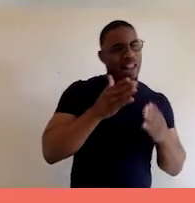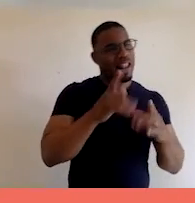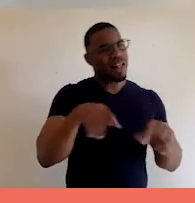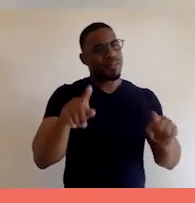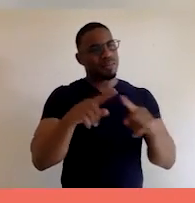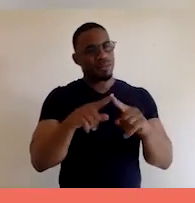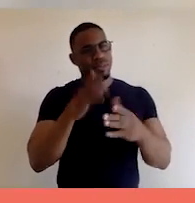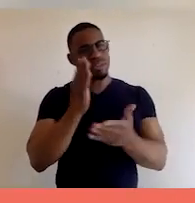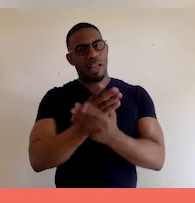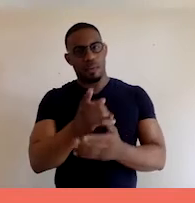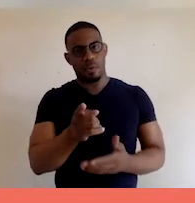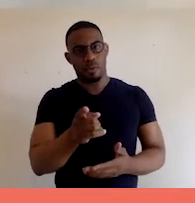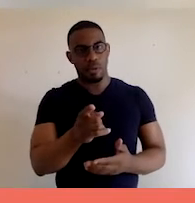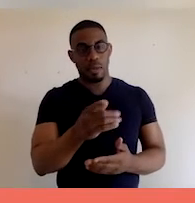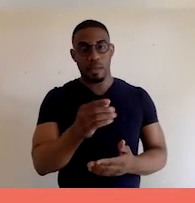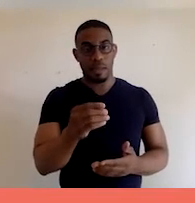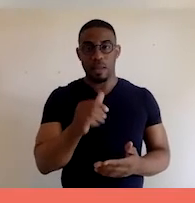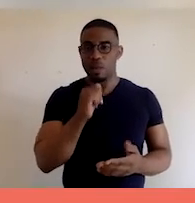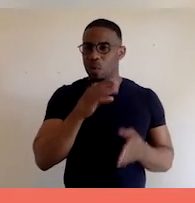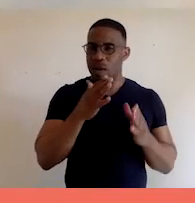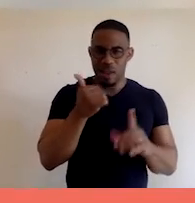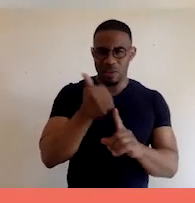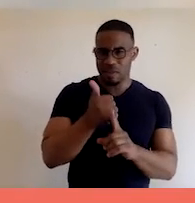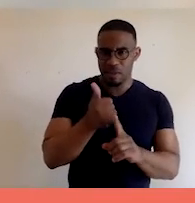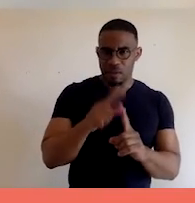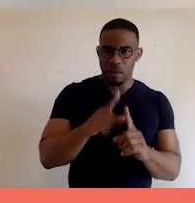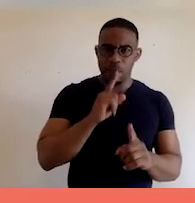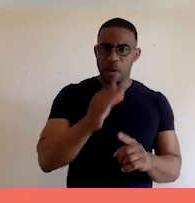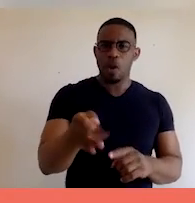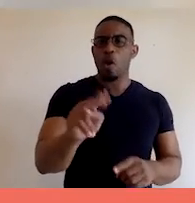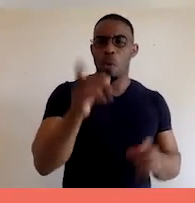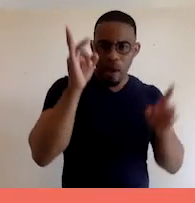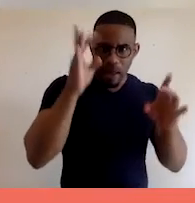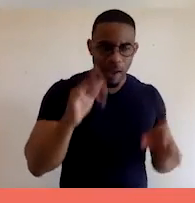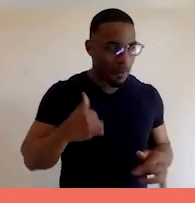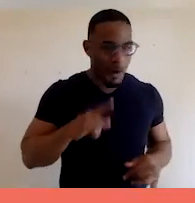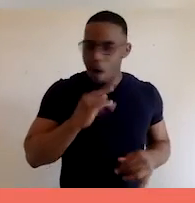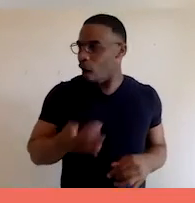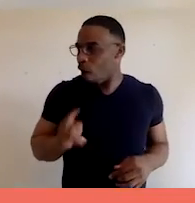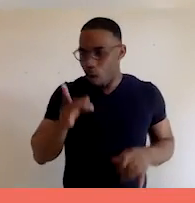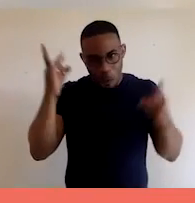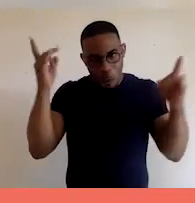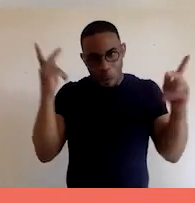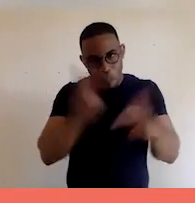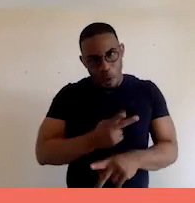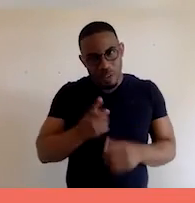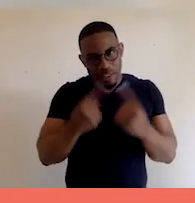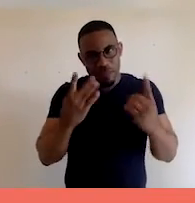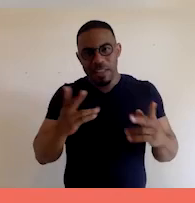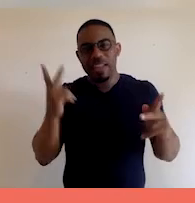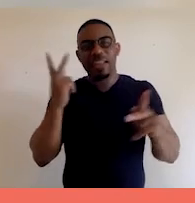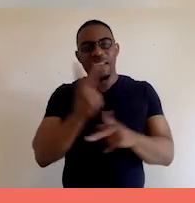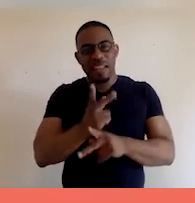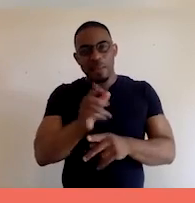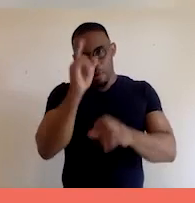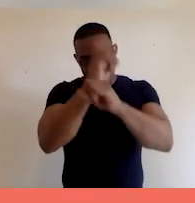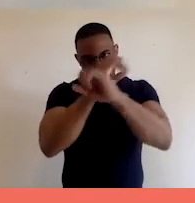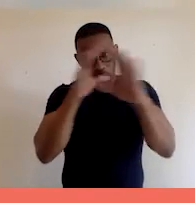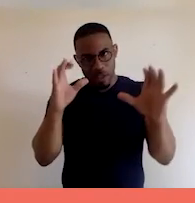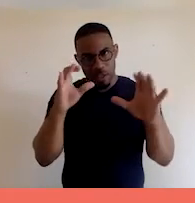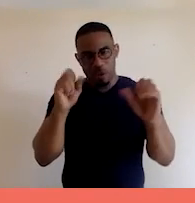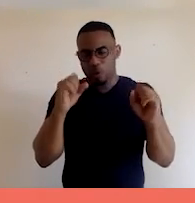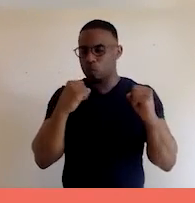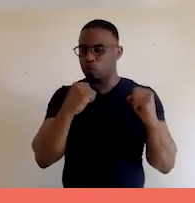them to stop you. And don't allow yourself to be your own hater. We're our own worst enemy. Keep your vision